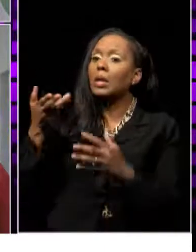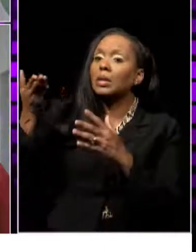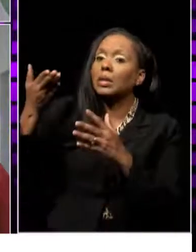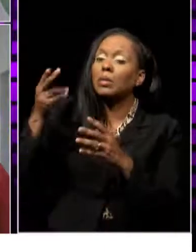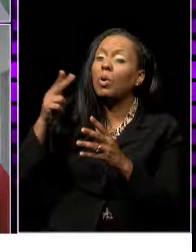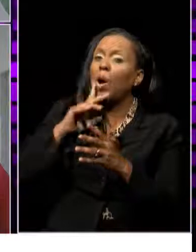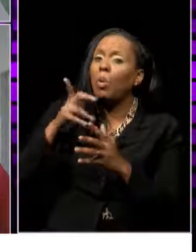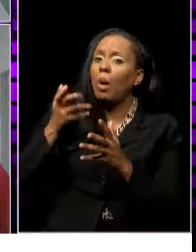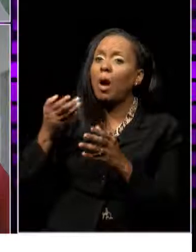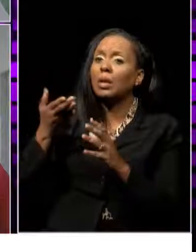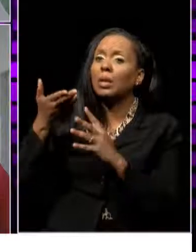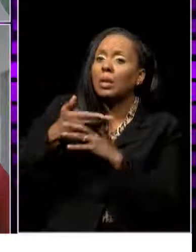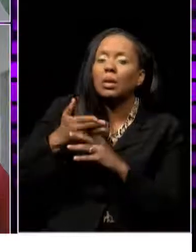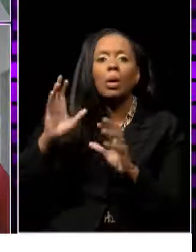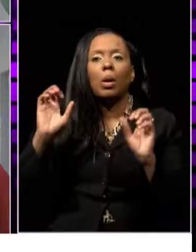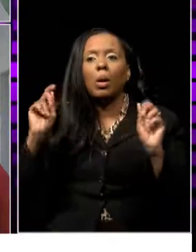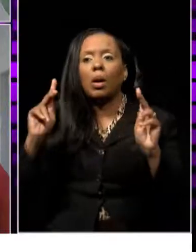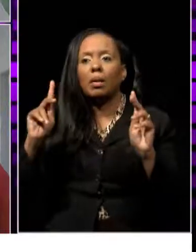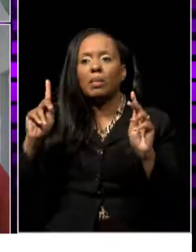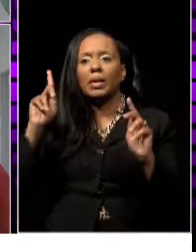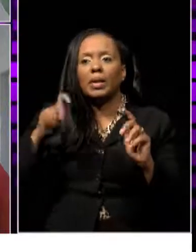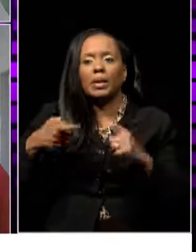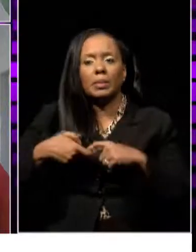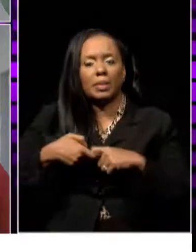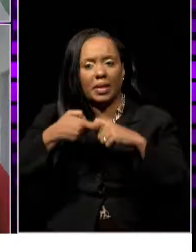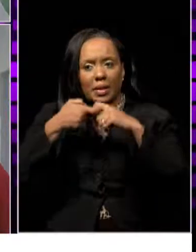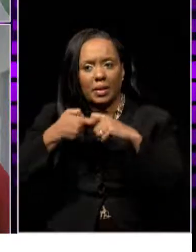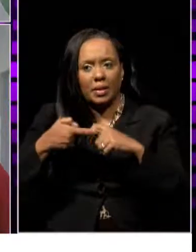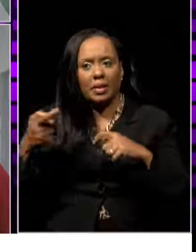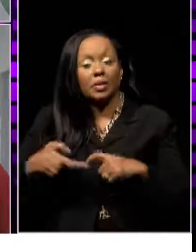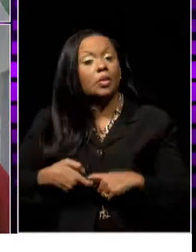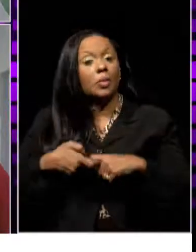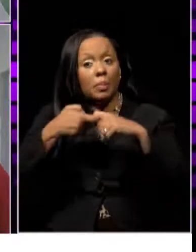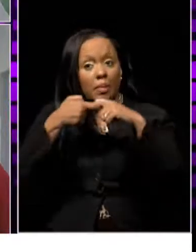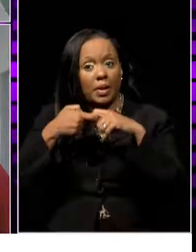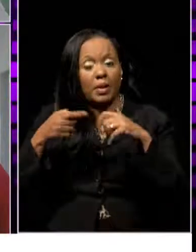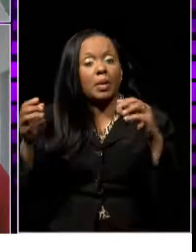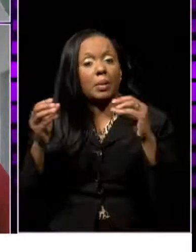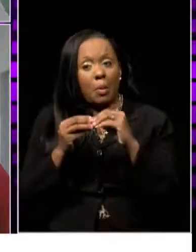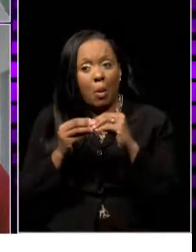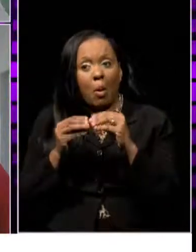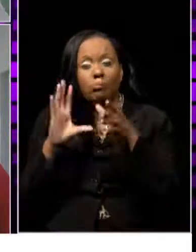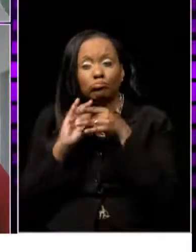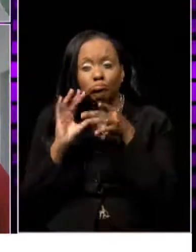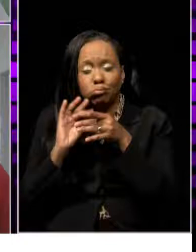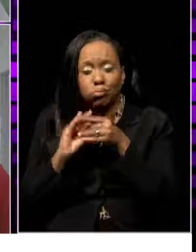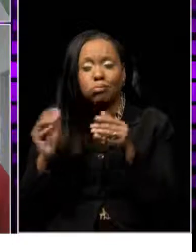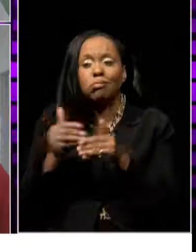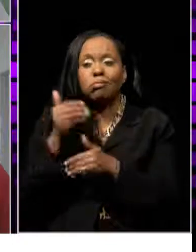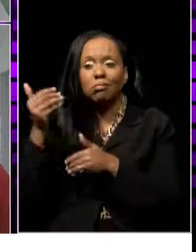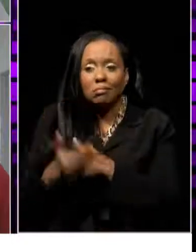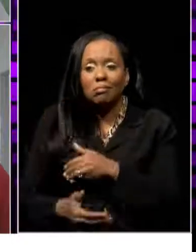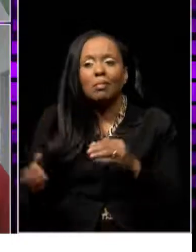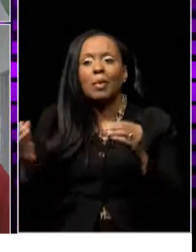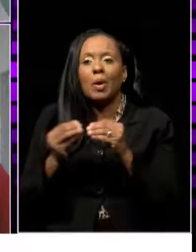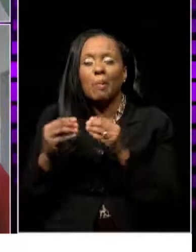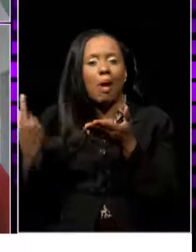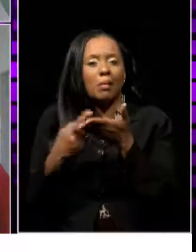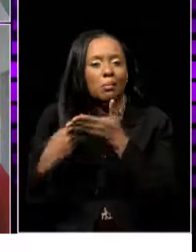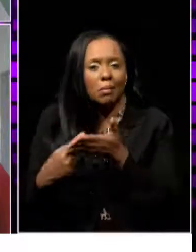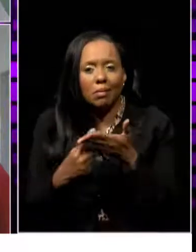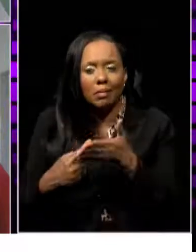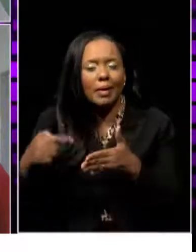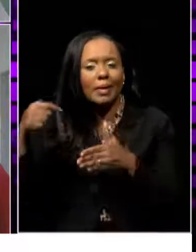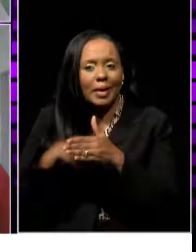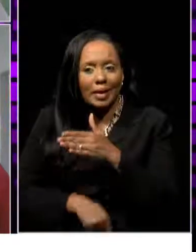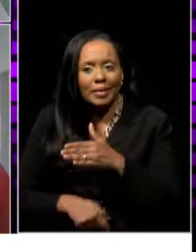No problem. But we do need to take a break. So right after the Yeah. break, we'll have you, Miss Fergus, and then we can get all the other panelists' opinion